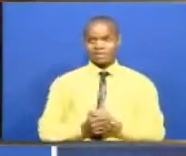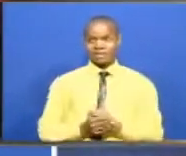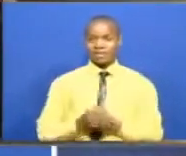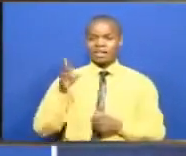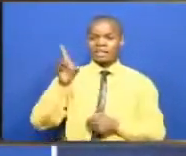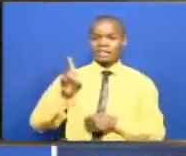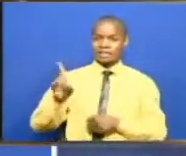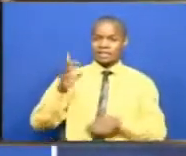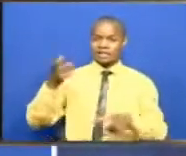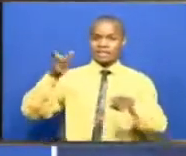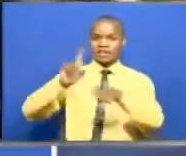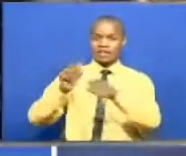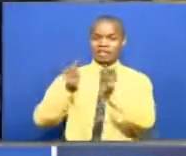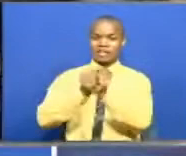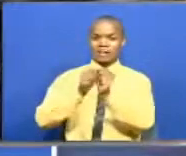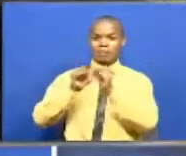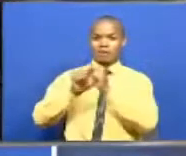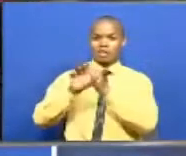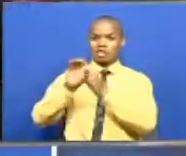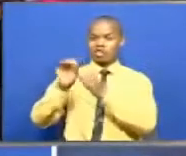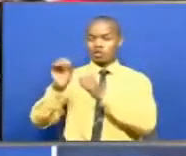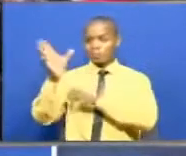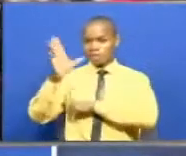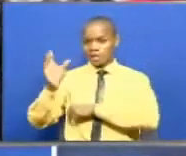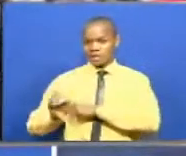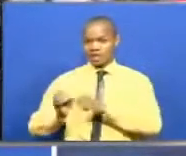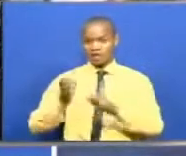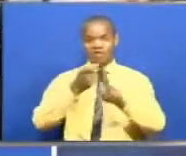by 10.30% from